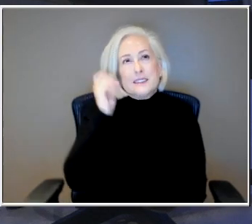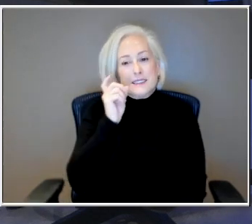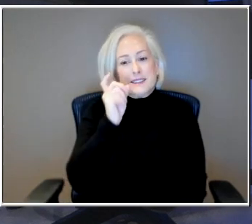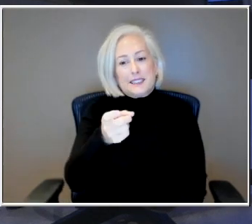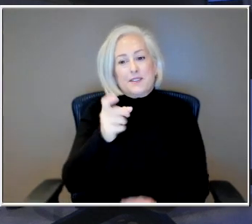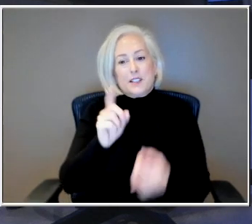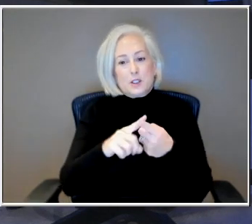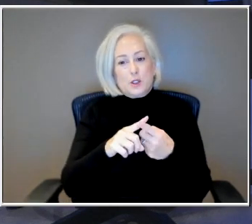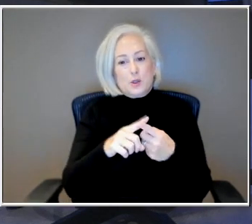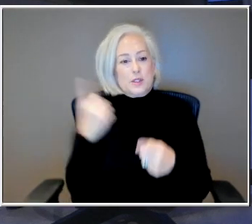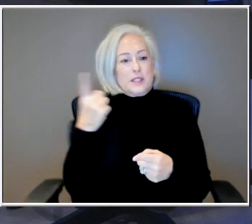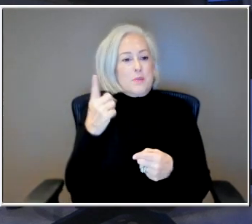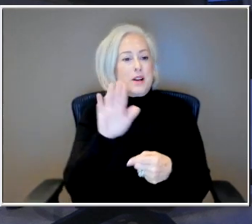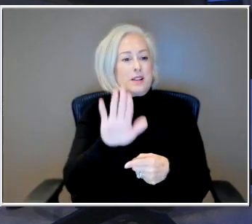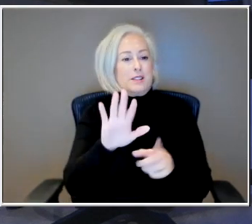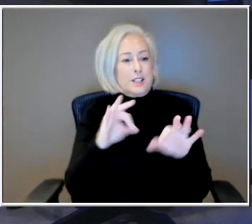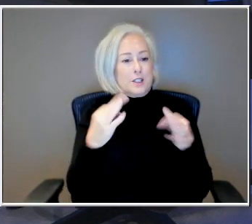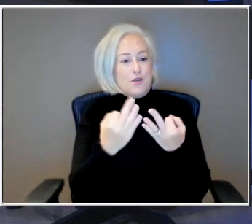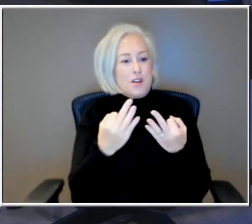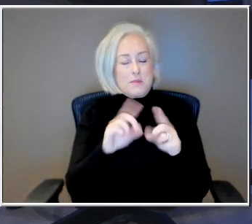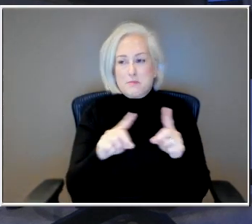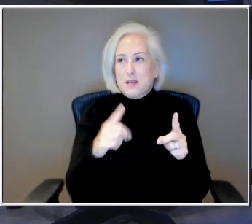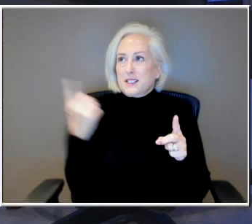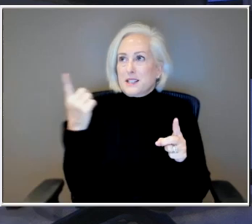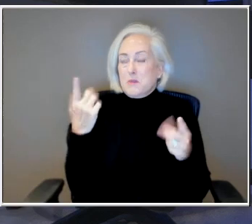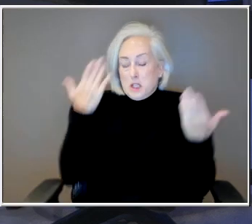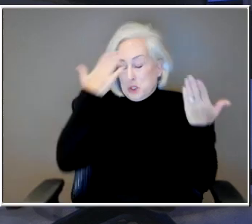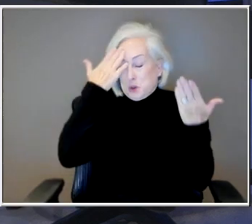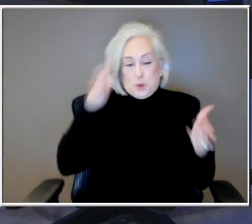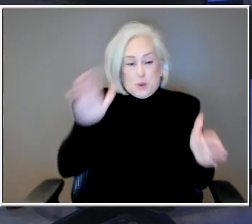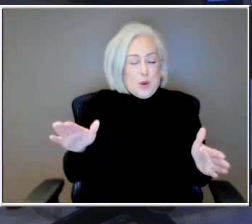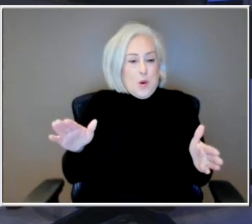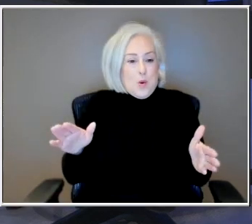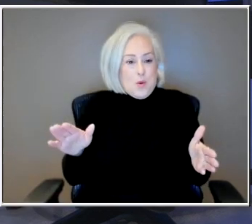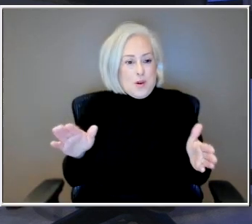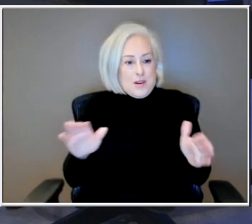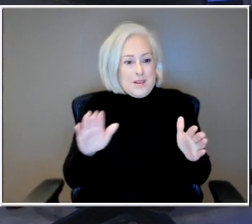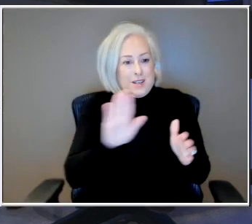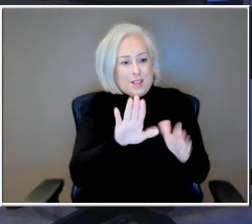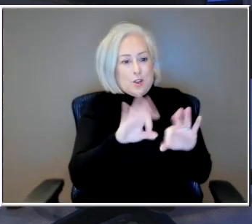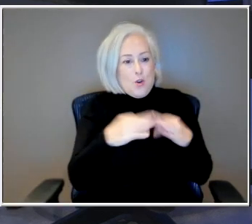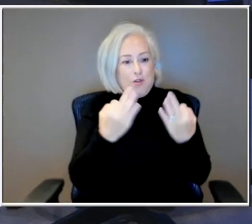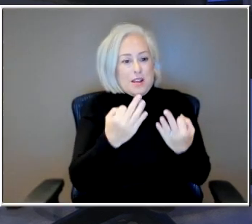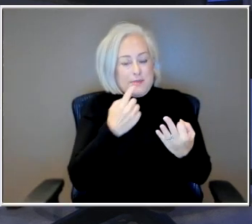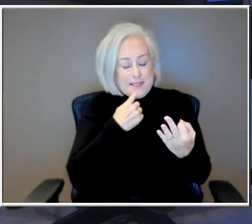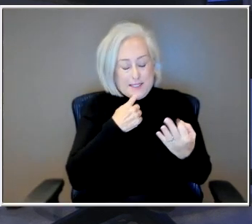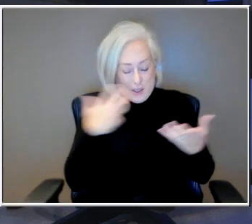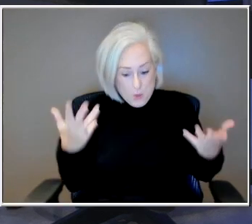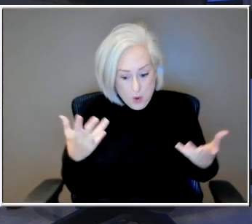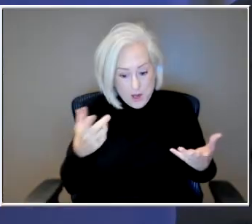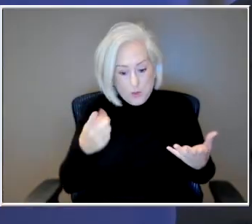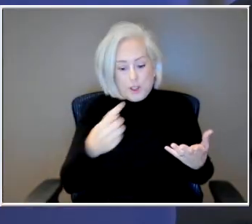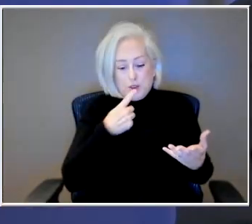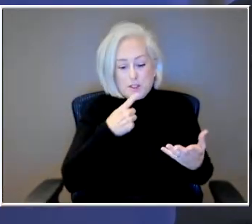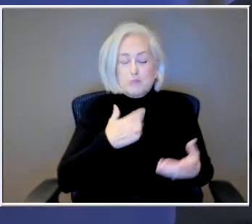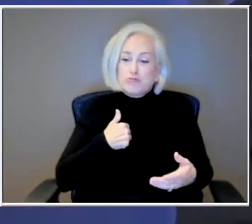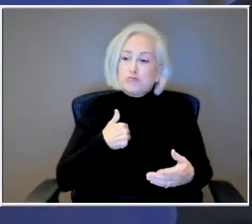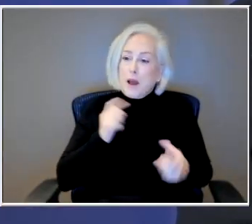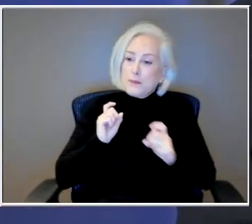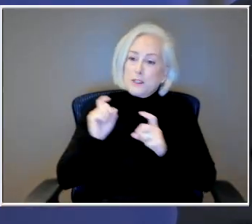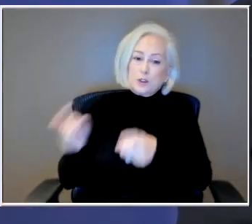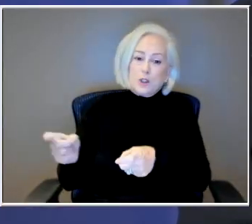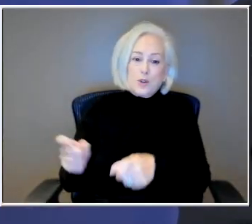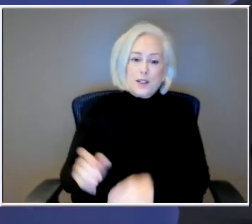member, but a complete stranger. How did your family react when you said, you know, I'm going to do this? Yeah, my wife was